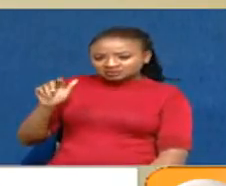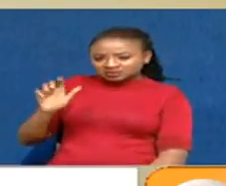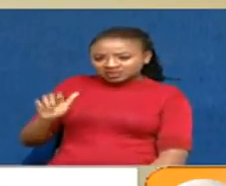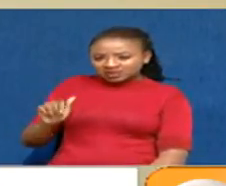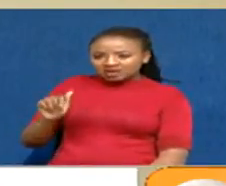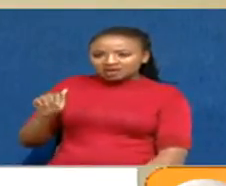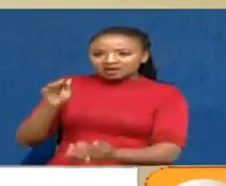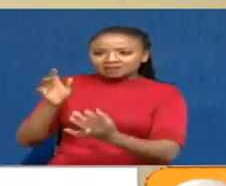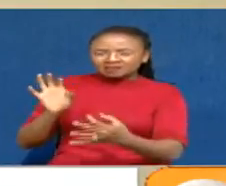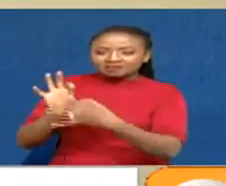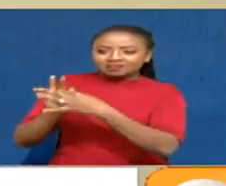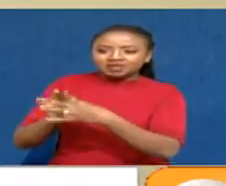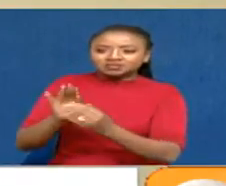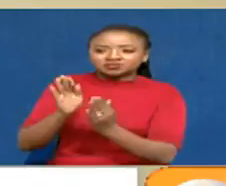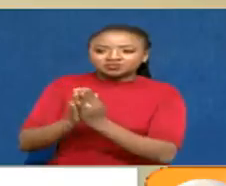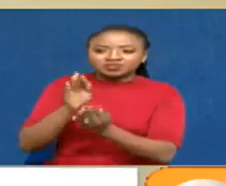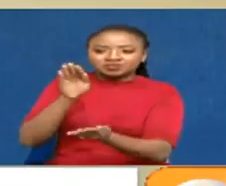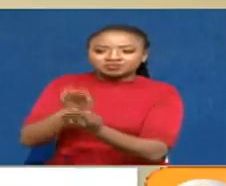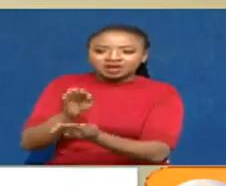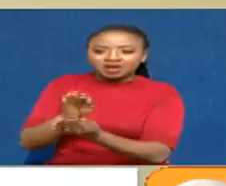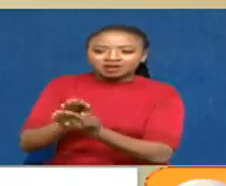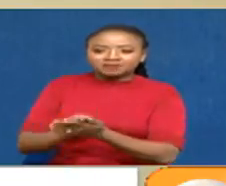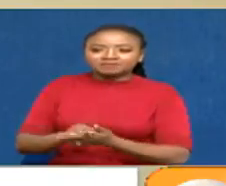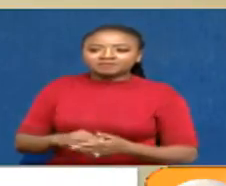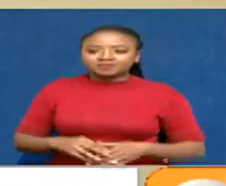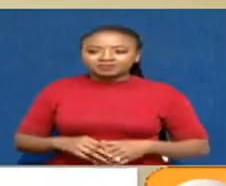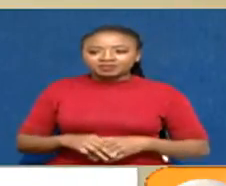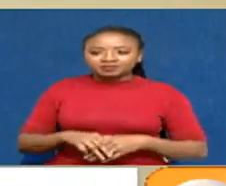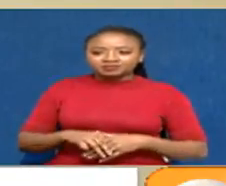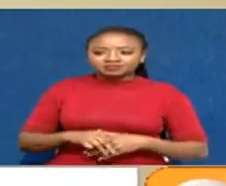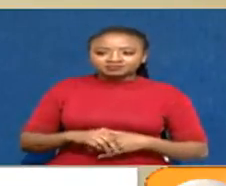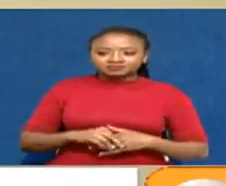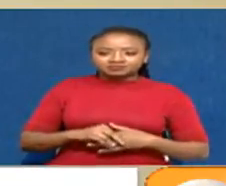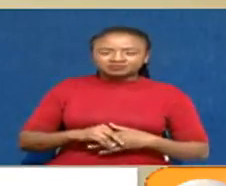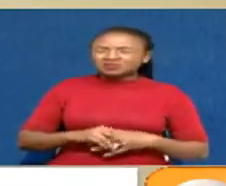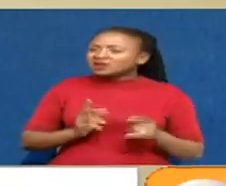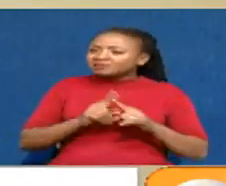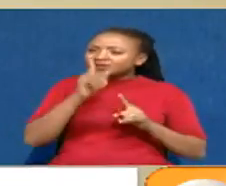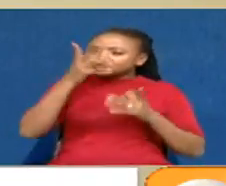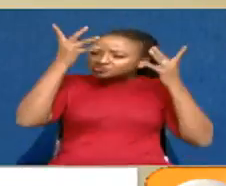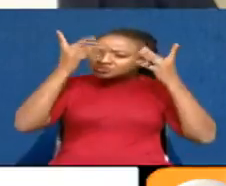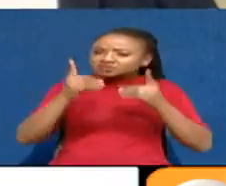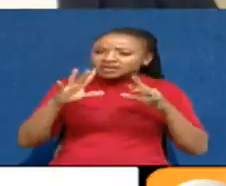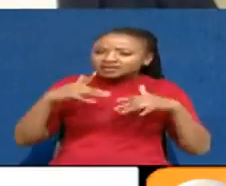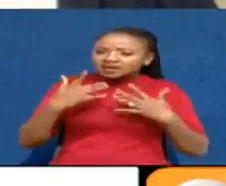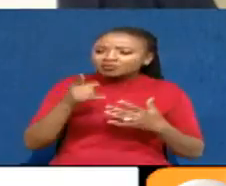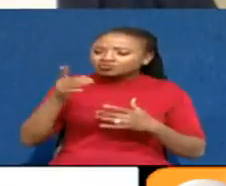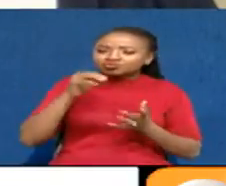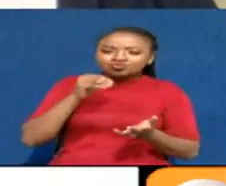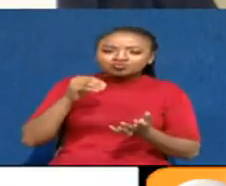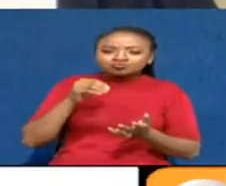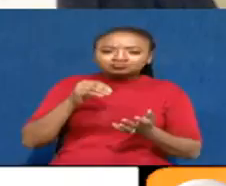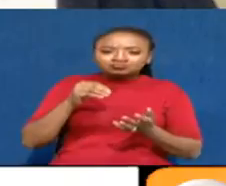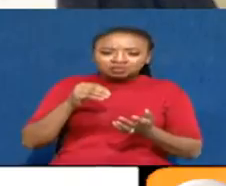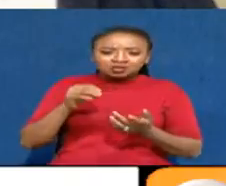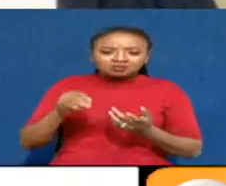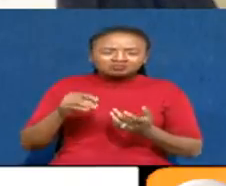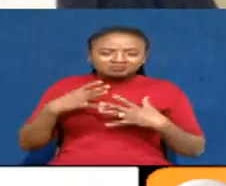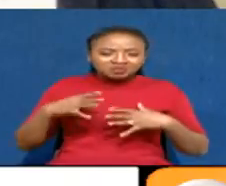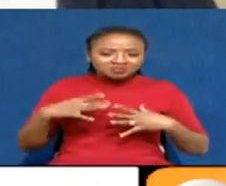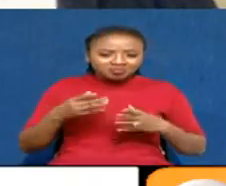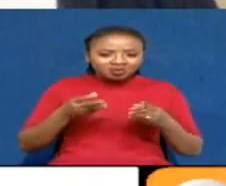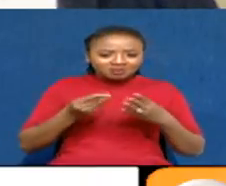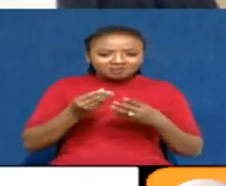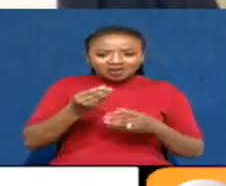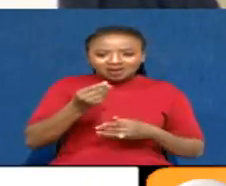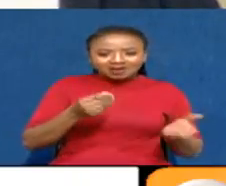be seeing pretty soon. There's some truth to that. Yeah. How do you collect your money back, Ivan?